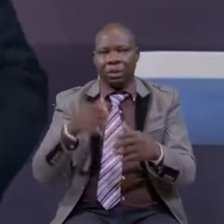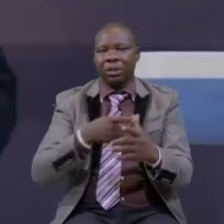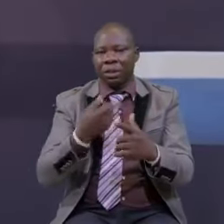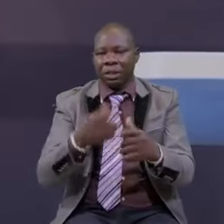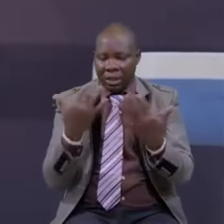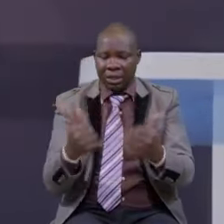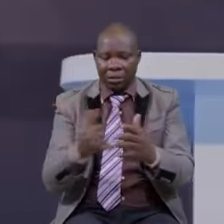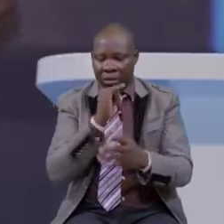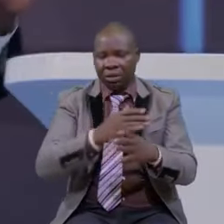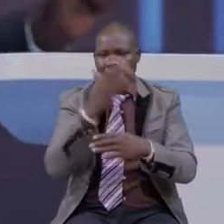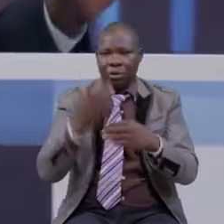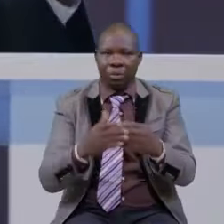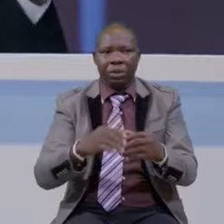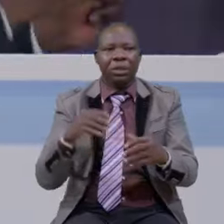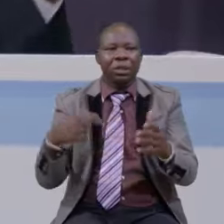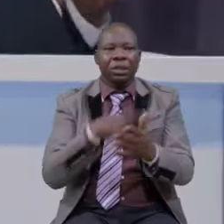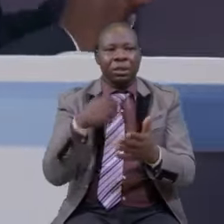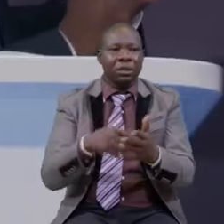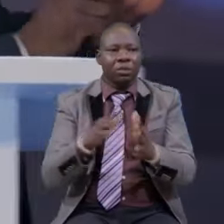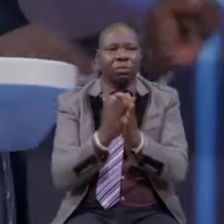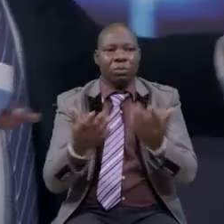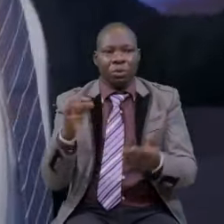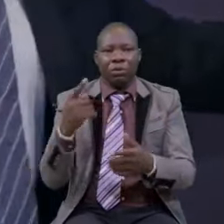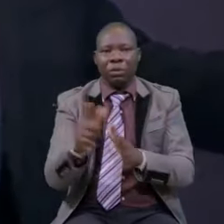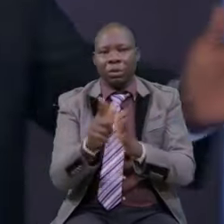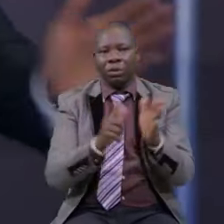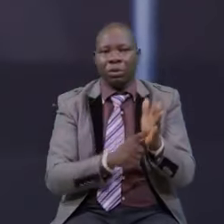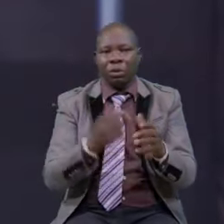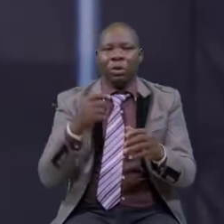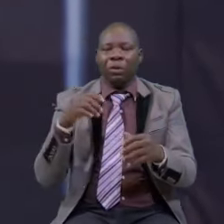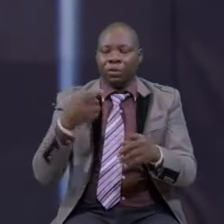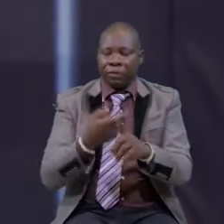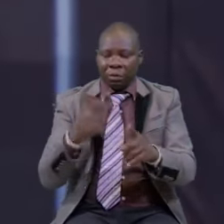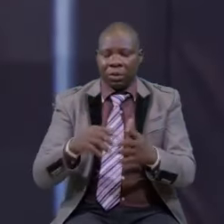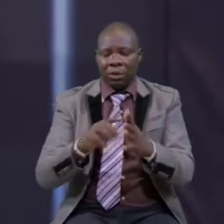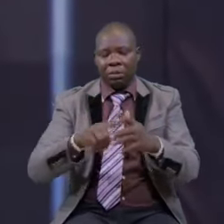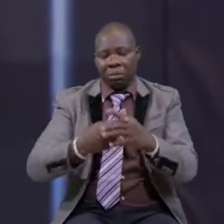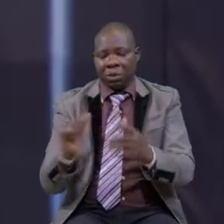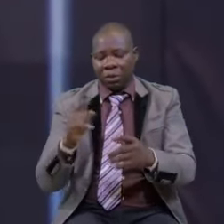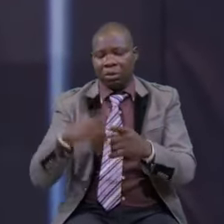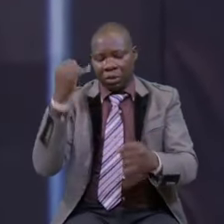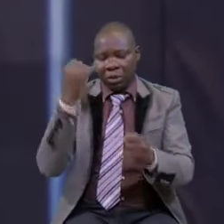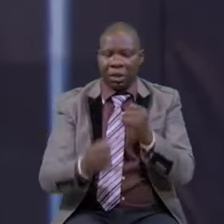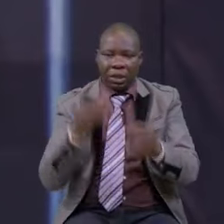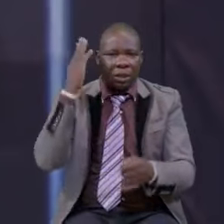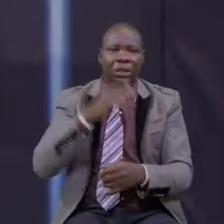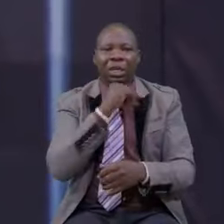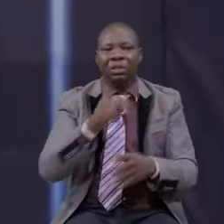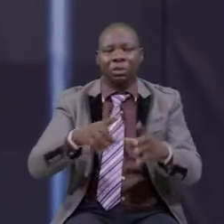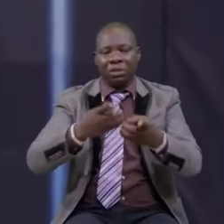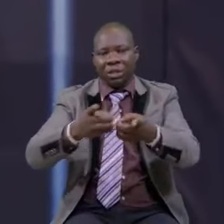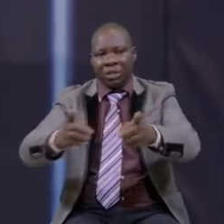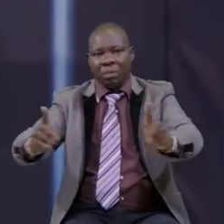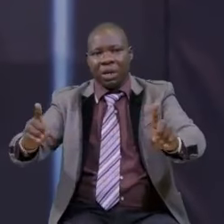now. This book of the Lord, from the beginning to the end, shall not